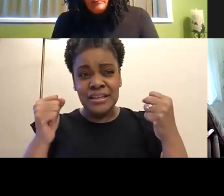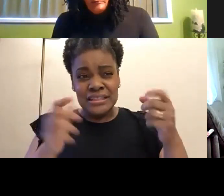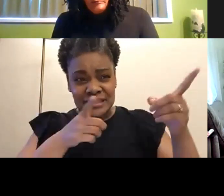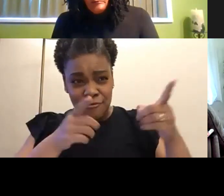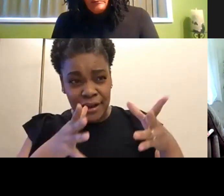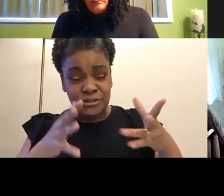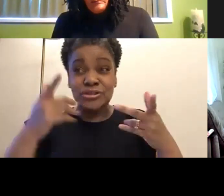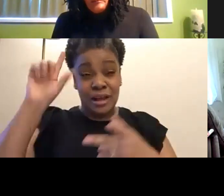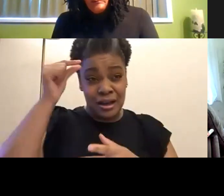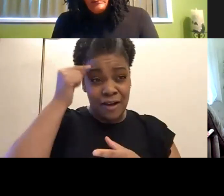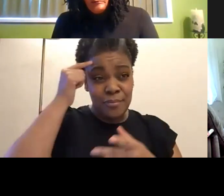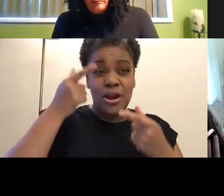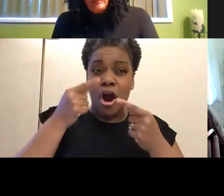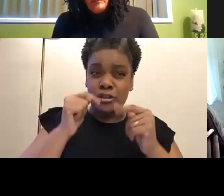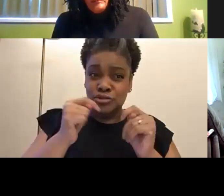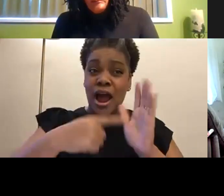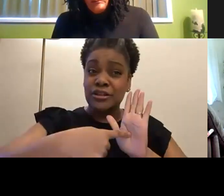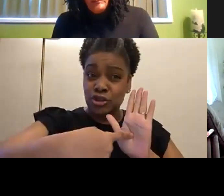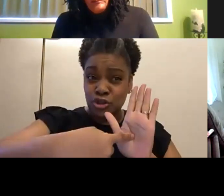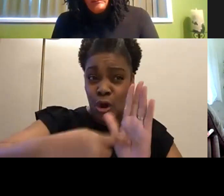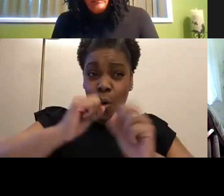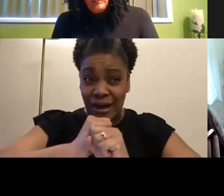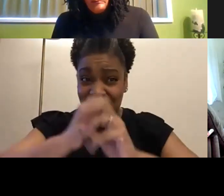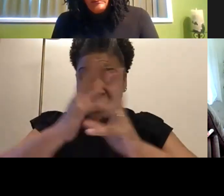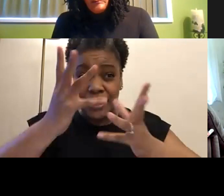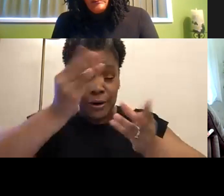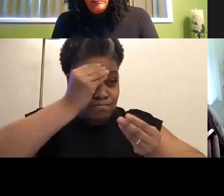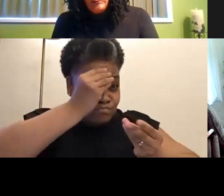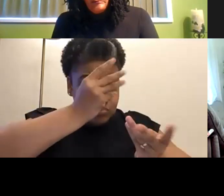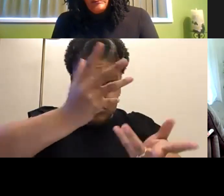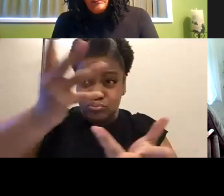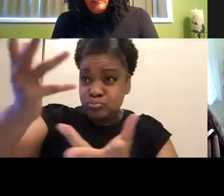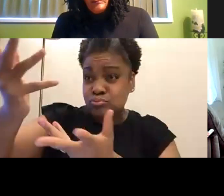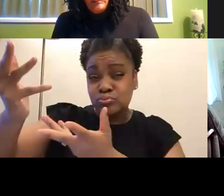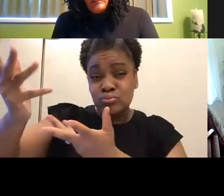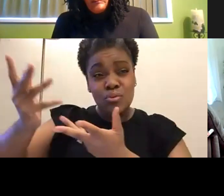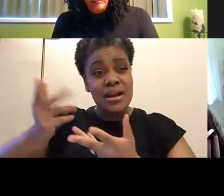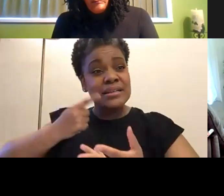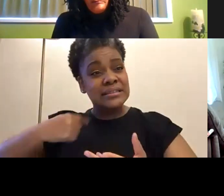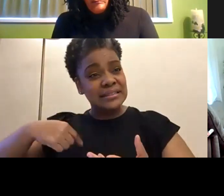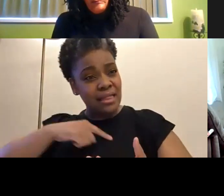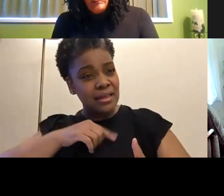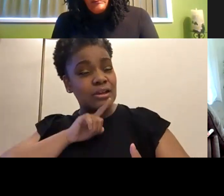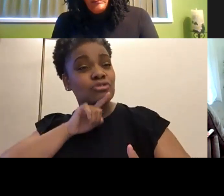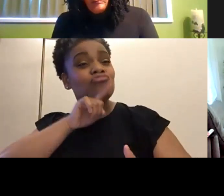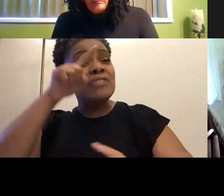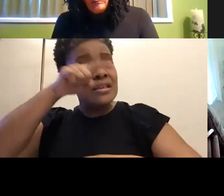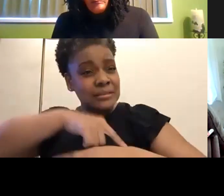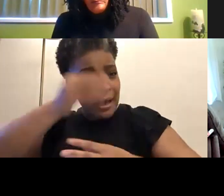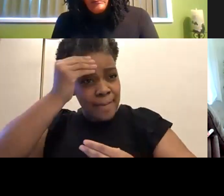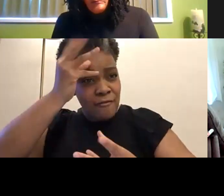be transparent when it comes to giving us real-time information and making decisions that are